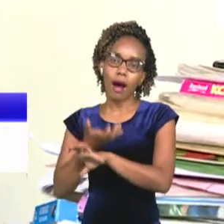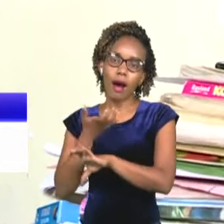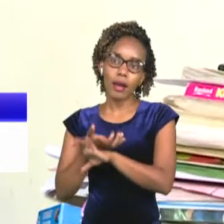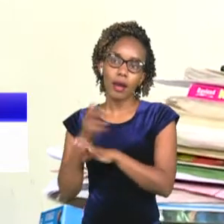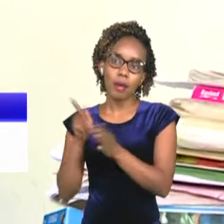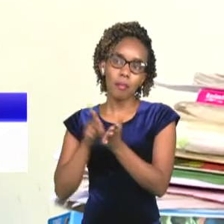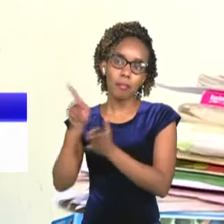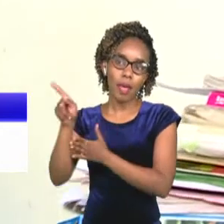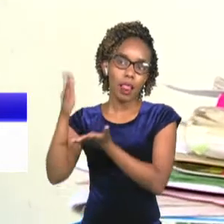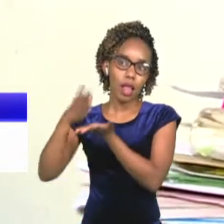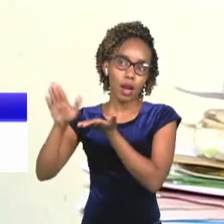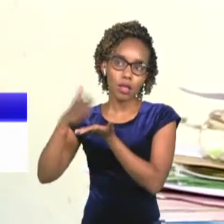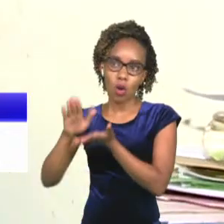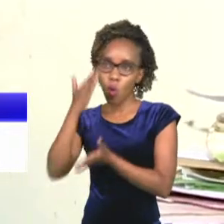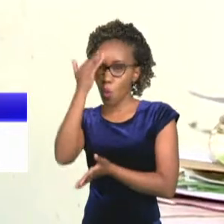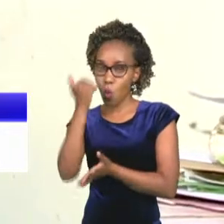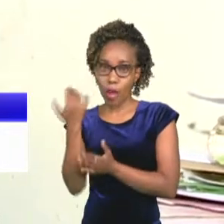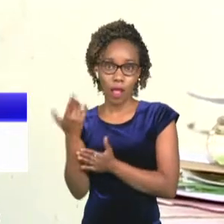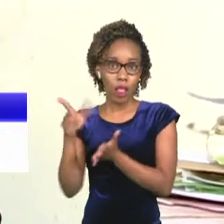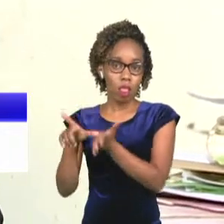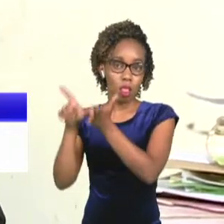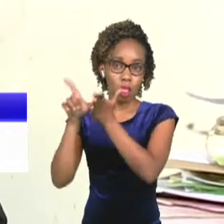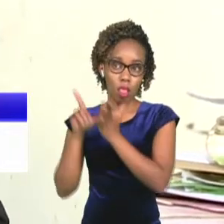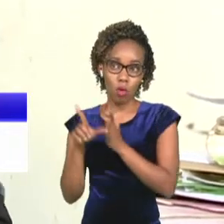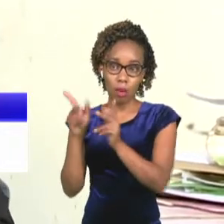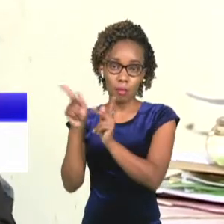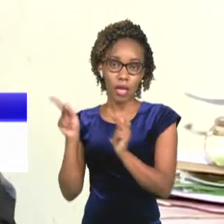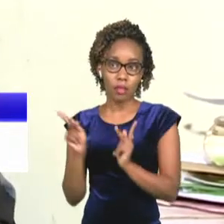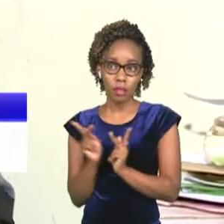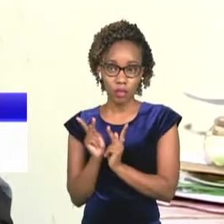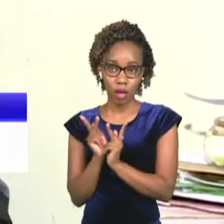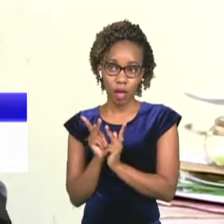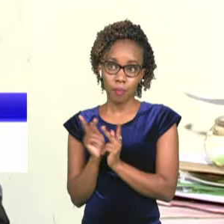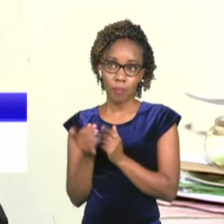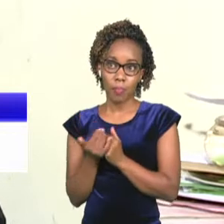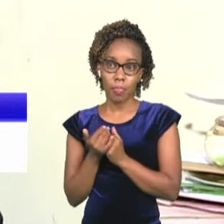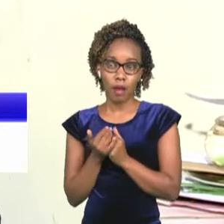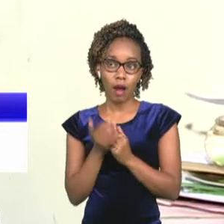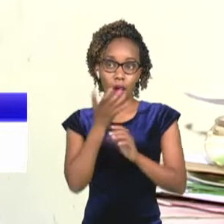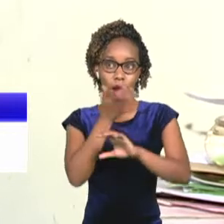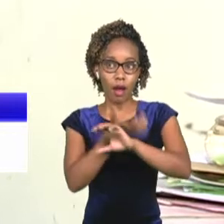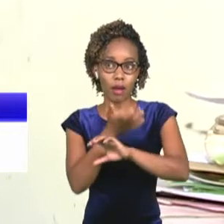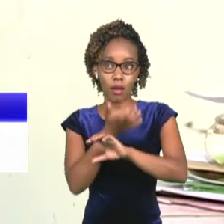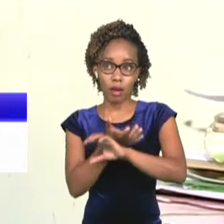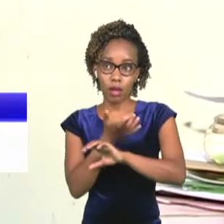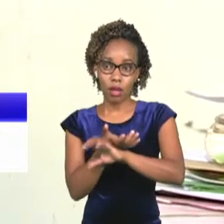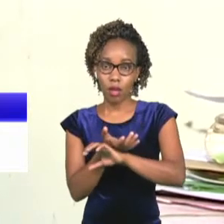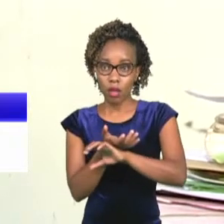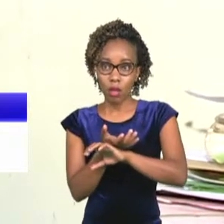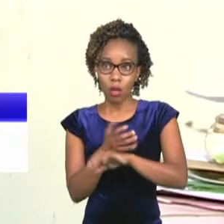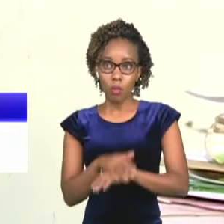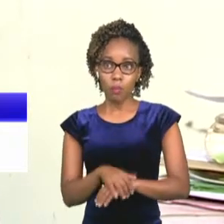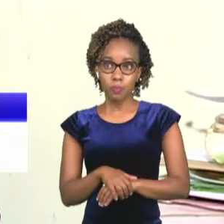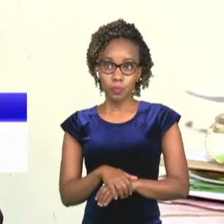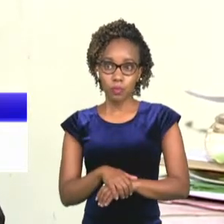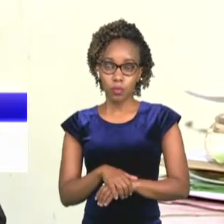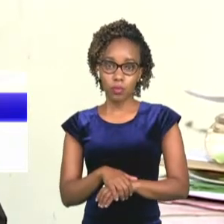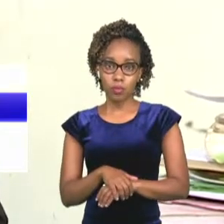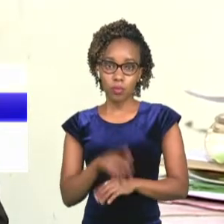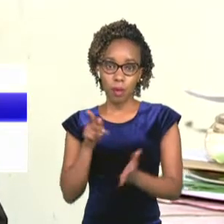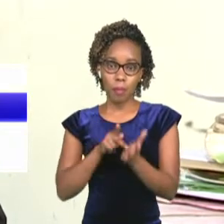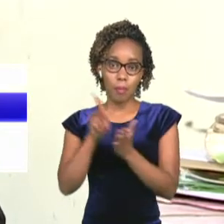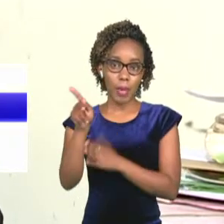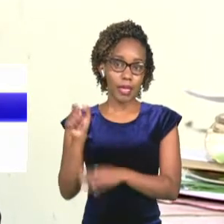we have rented the place. It is also quite difficult also to pay the support